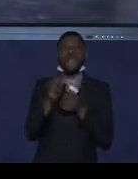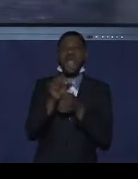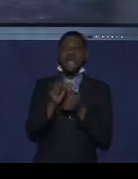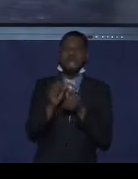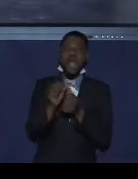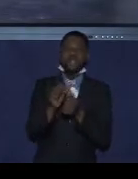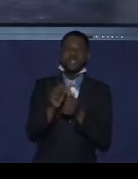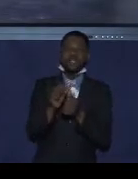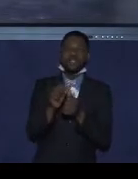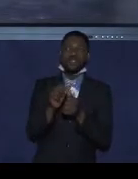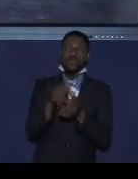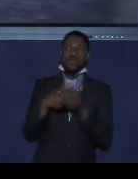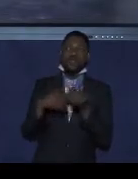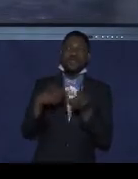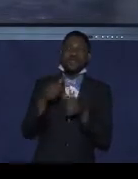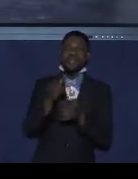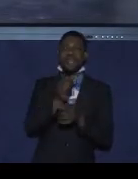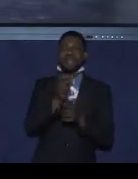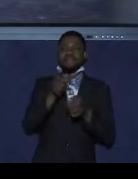What about